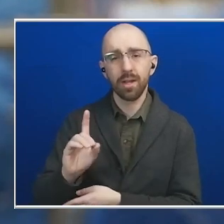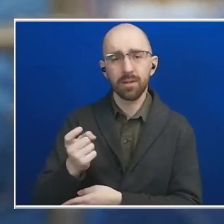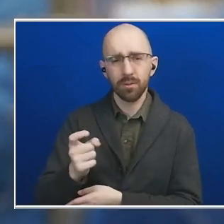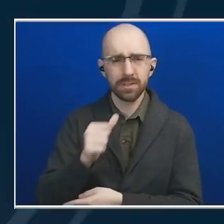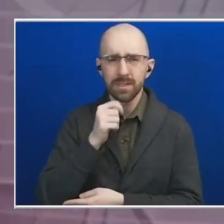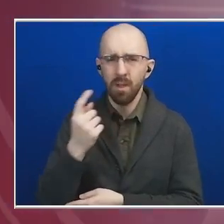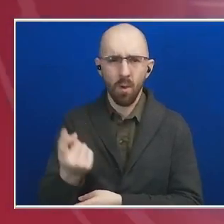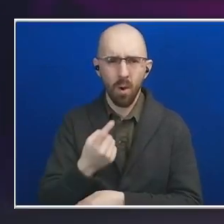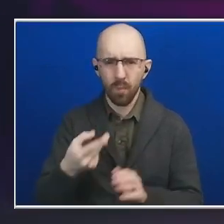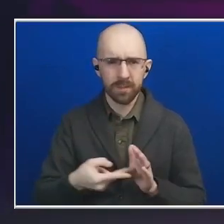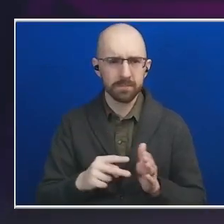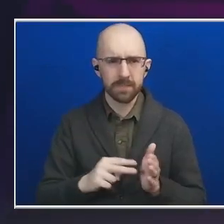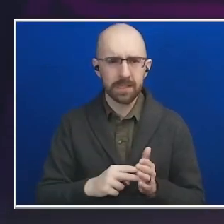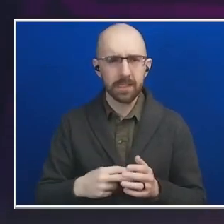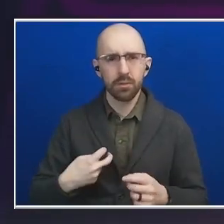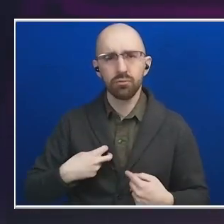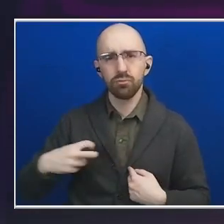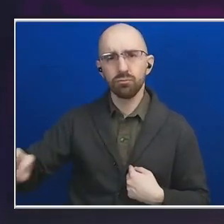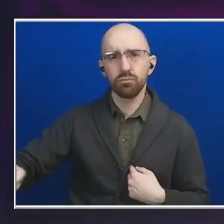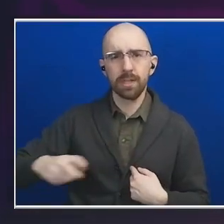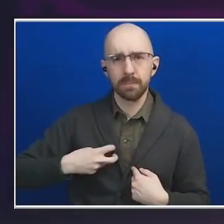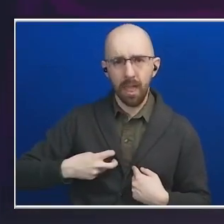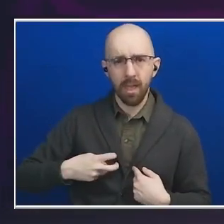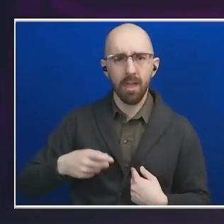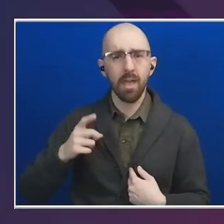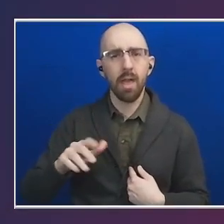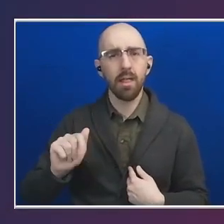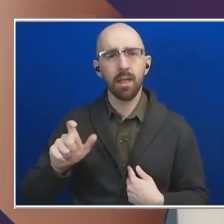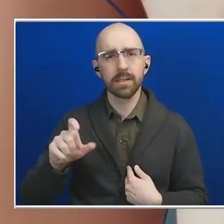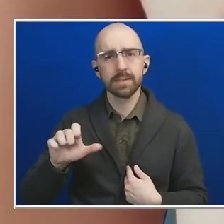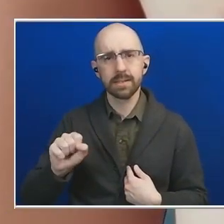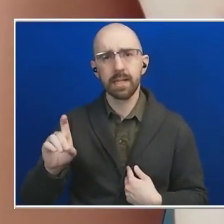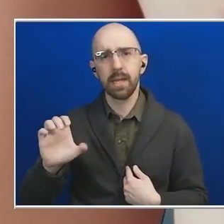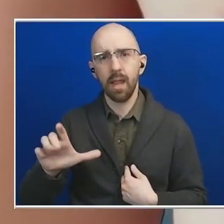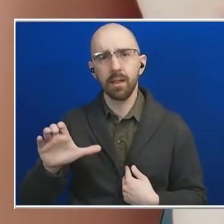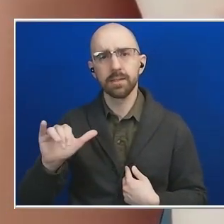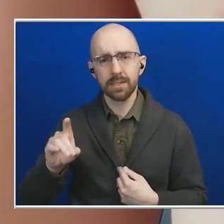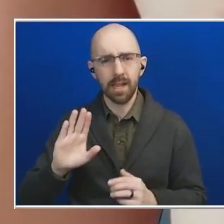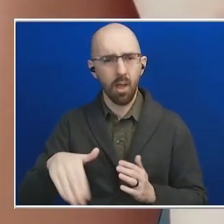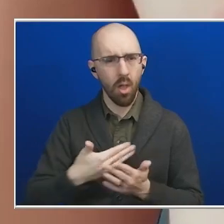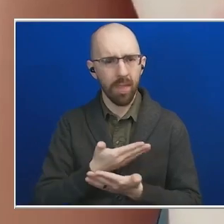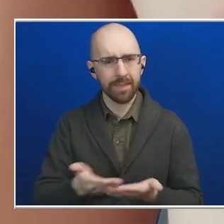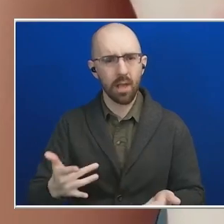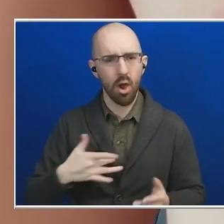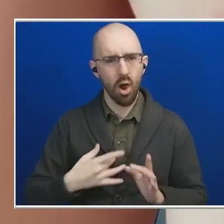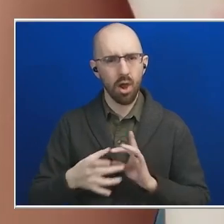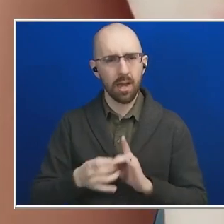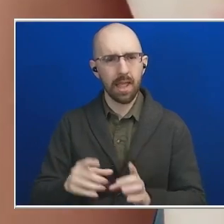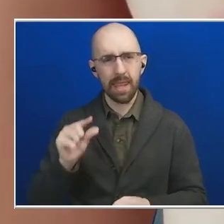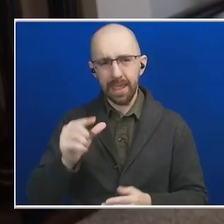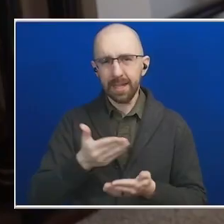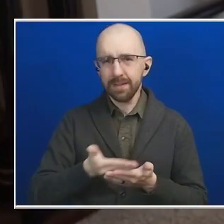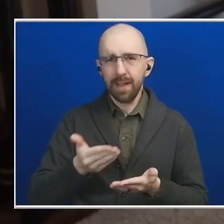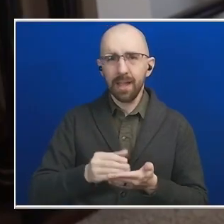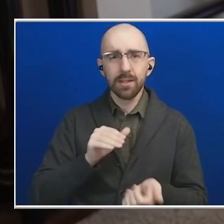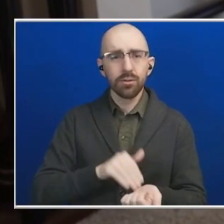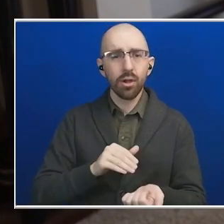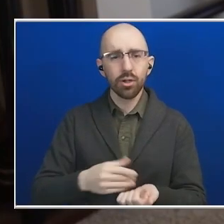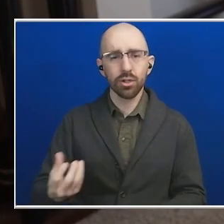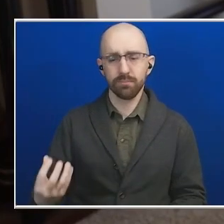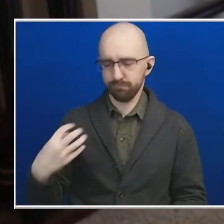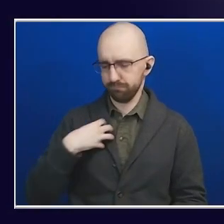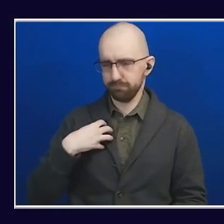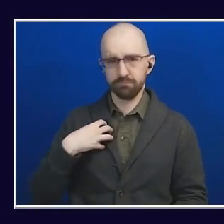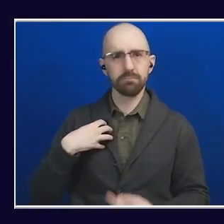a transplant. I'm Alexis Del Cid on the next All Things Heart. The little device doctors implanted into this woman's chest